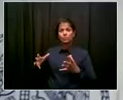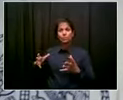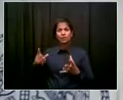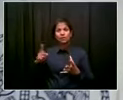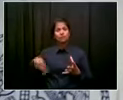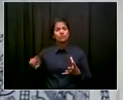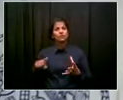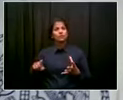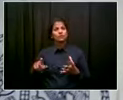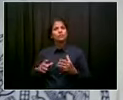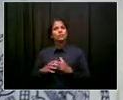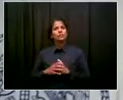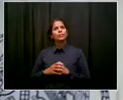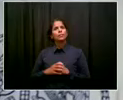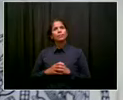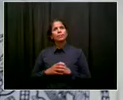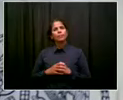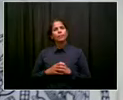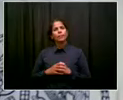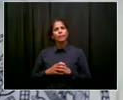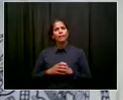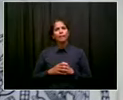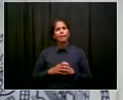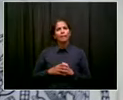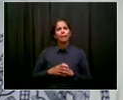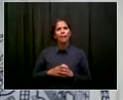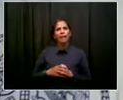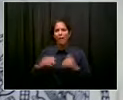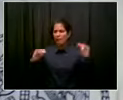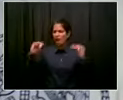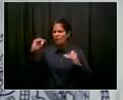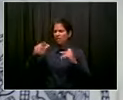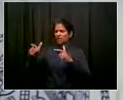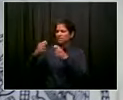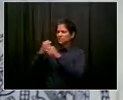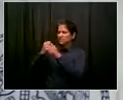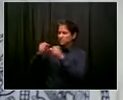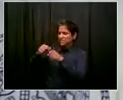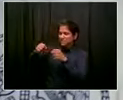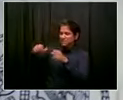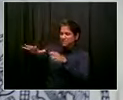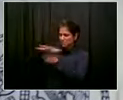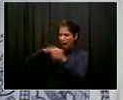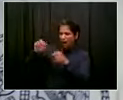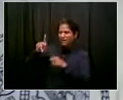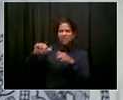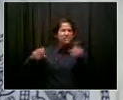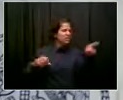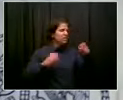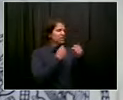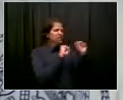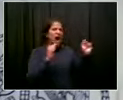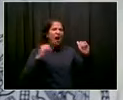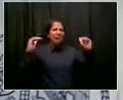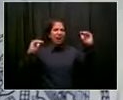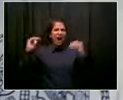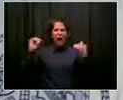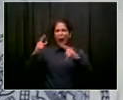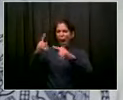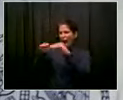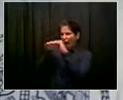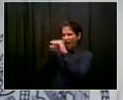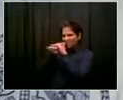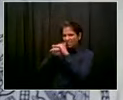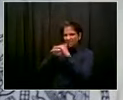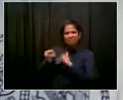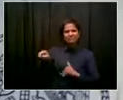between public access to public places and the need for police to keep these areas safe